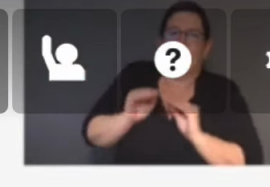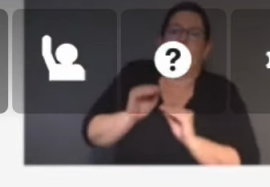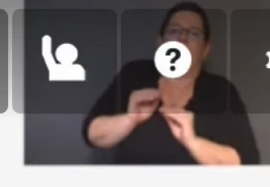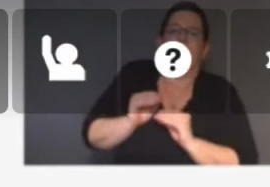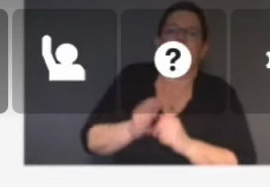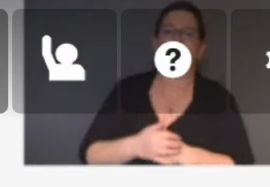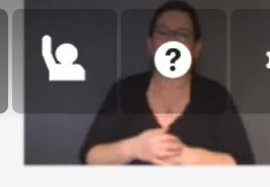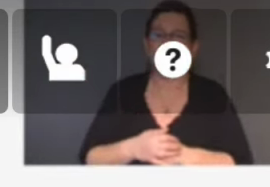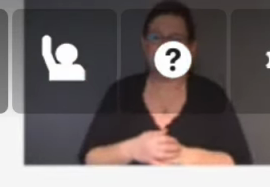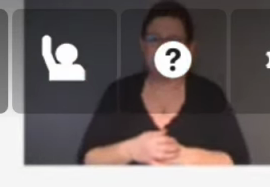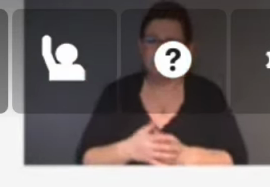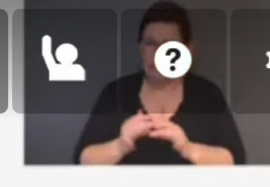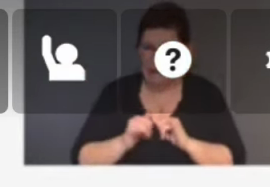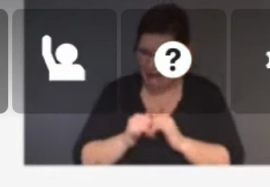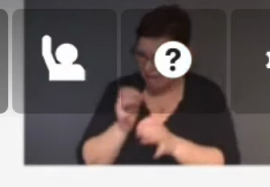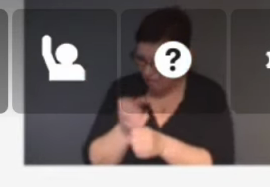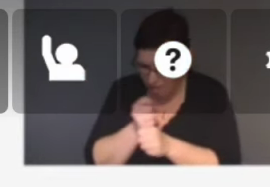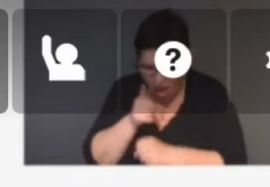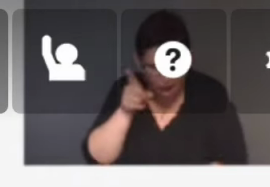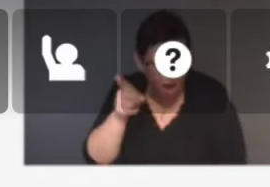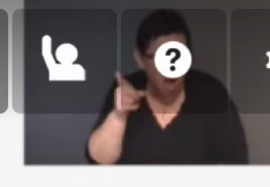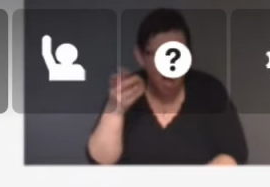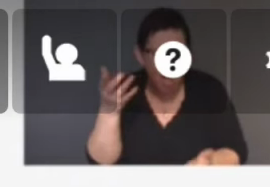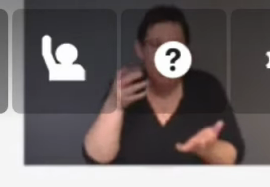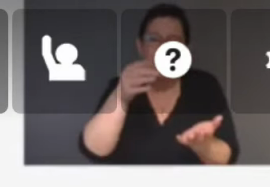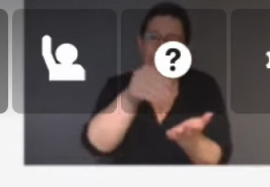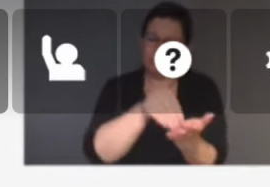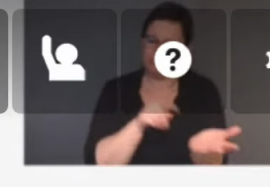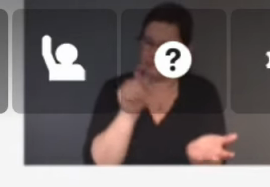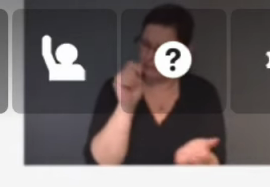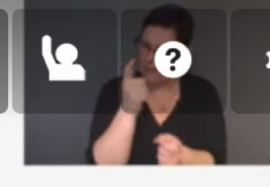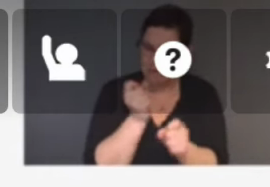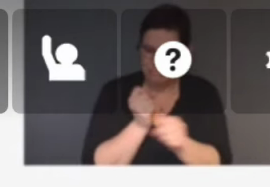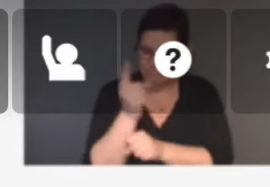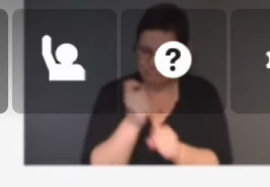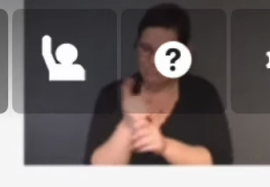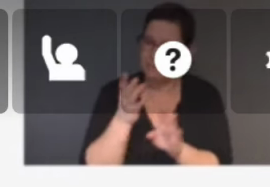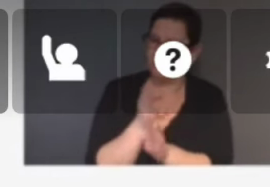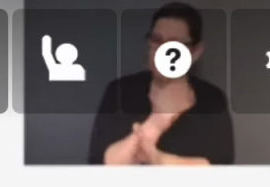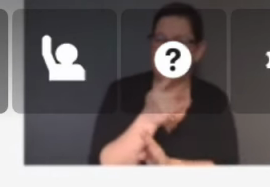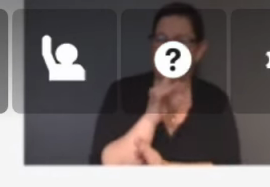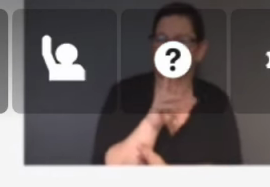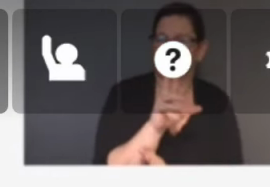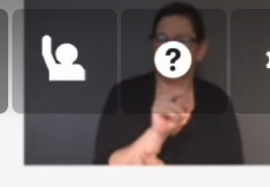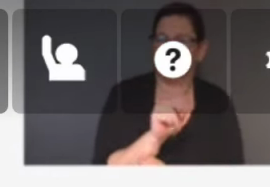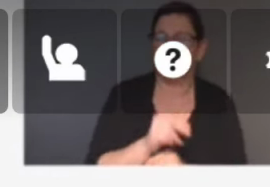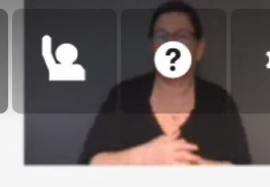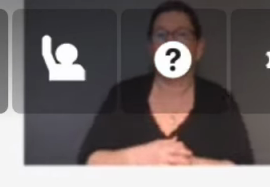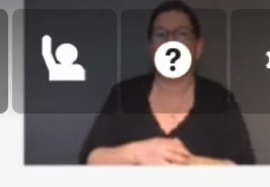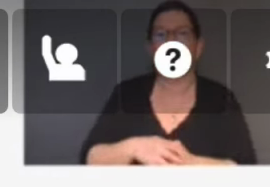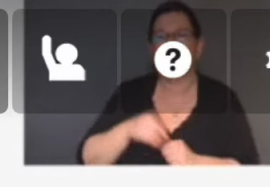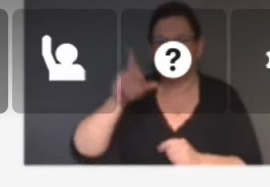will confirm if you're eligible and how much you get when you do your taxes.